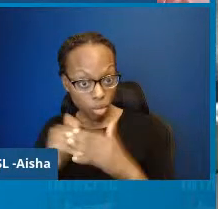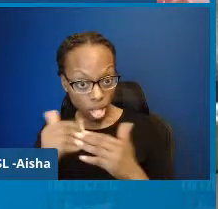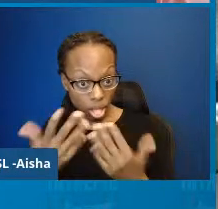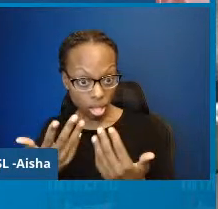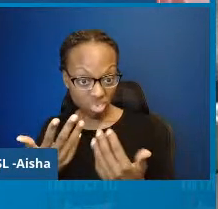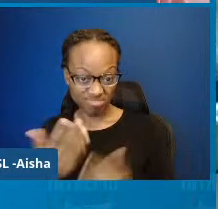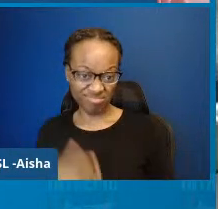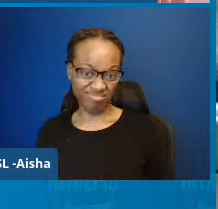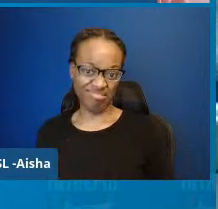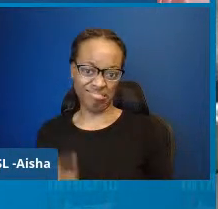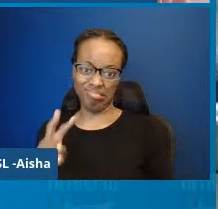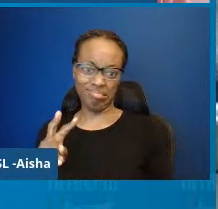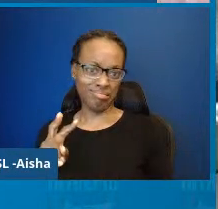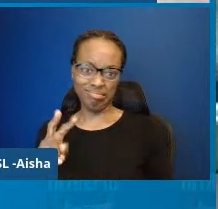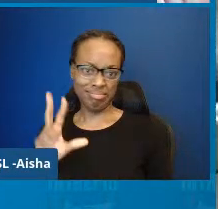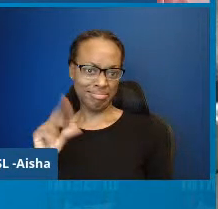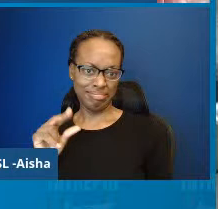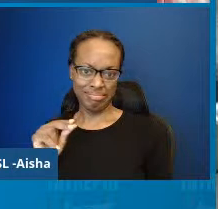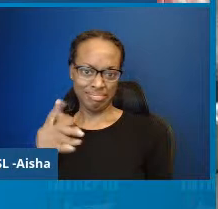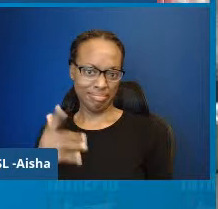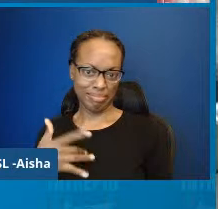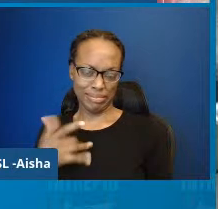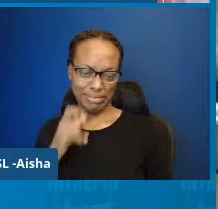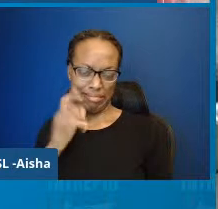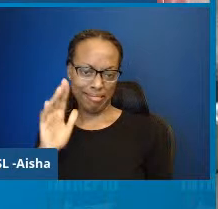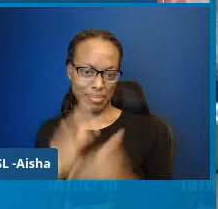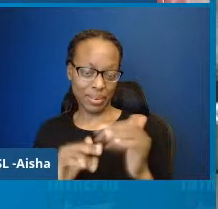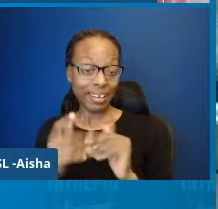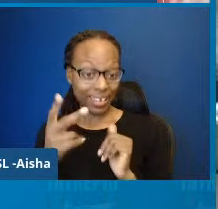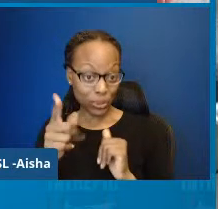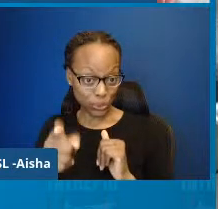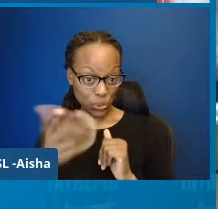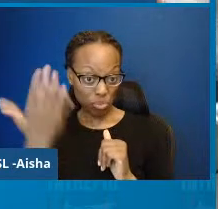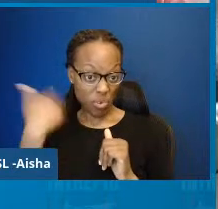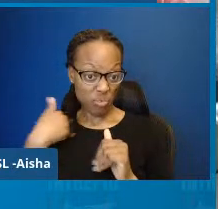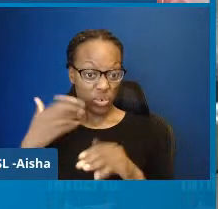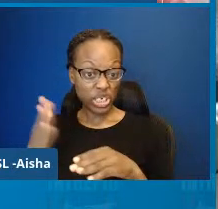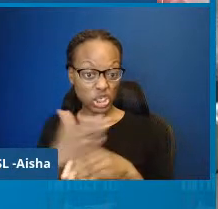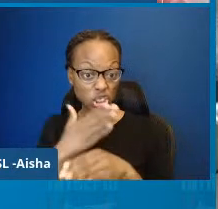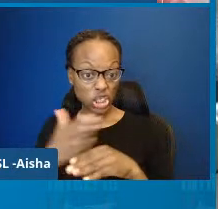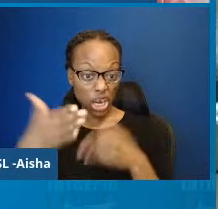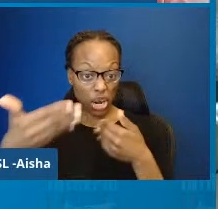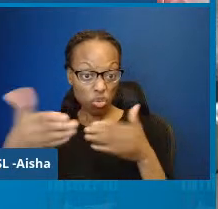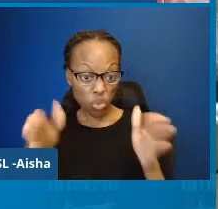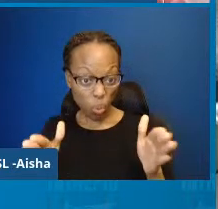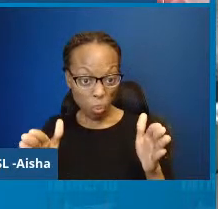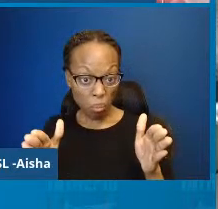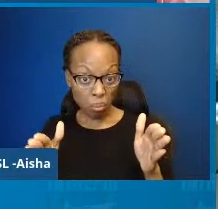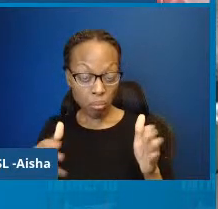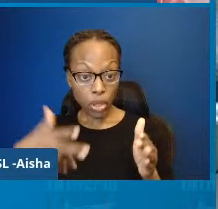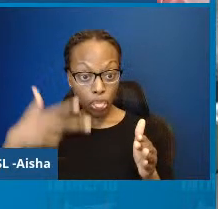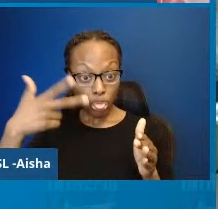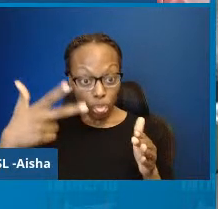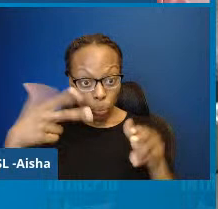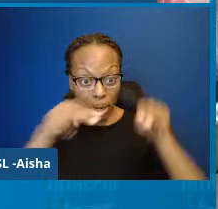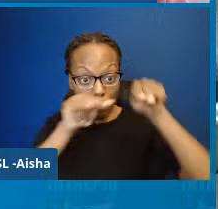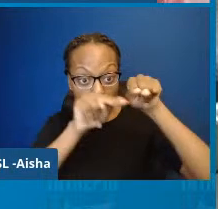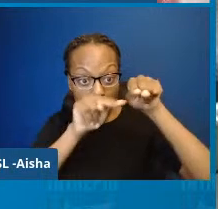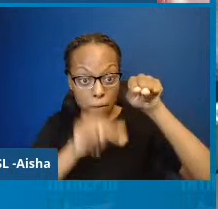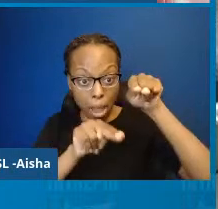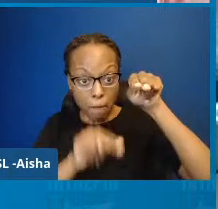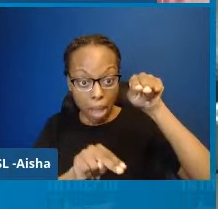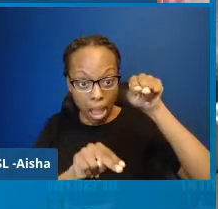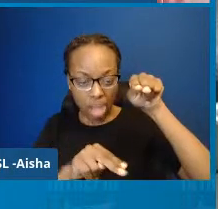me. And I don't know about you if you've ever had to share a bedroom, but 3 bunk beds is a lot to squeeze in.